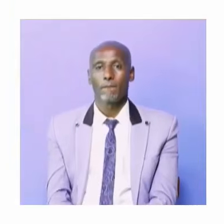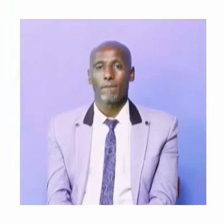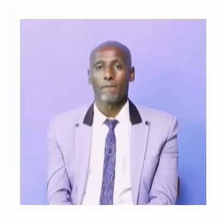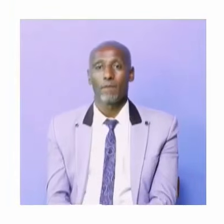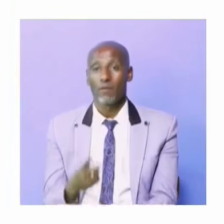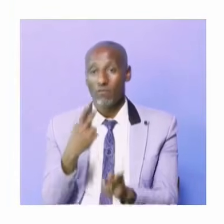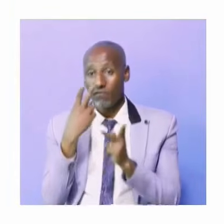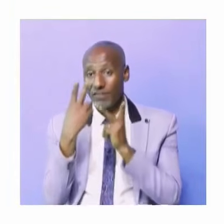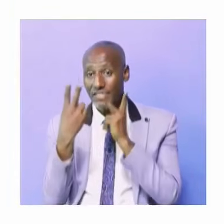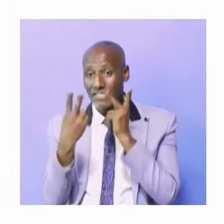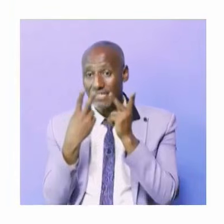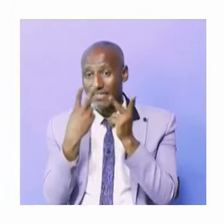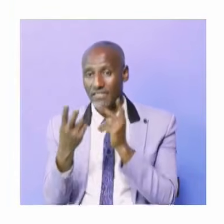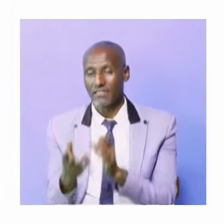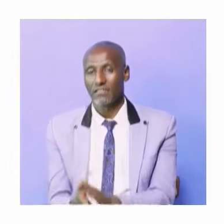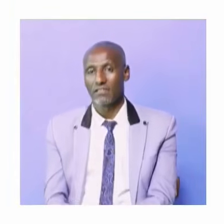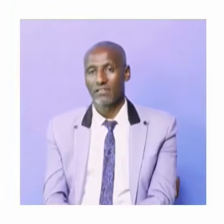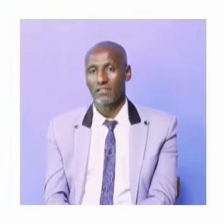visit?